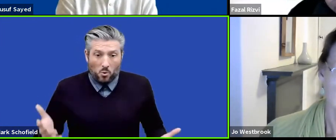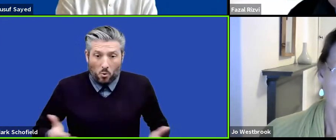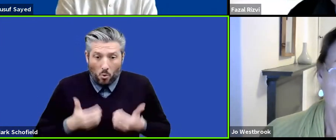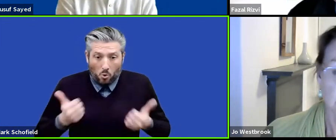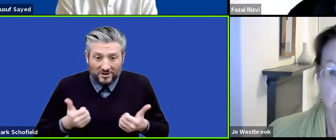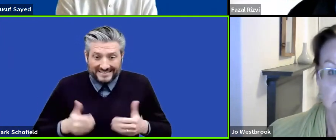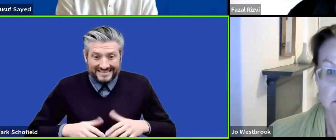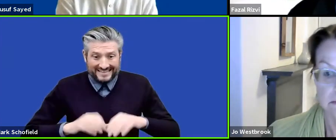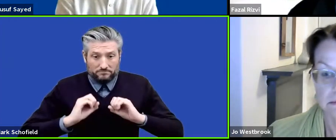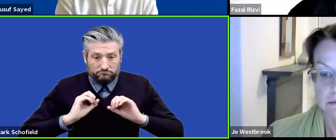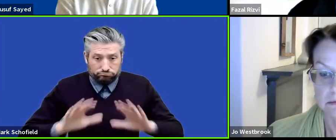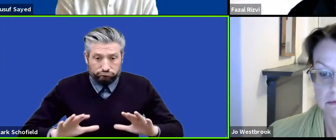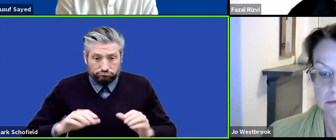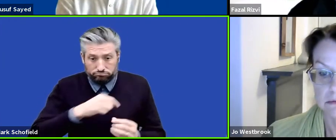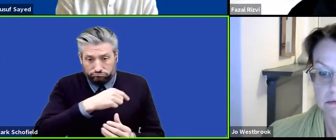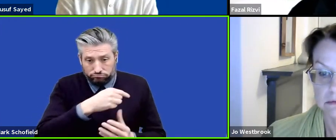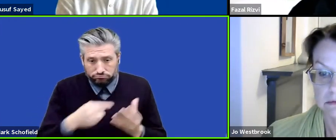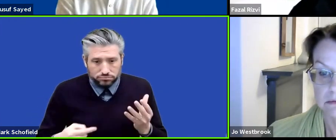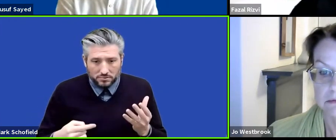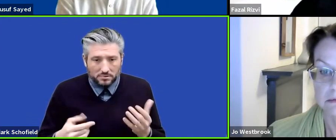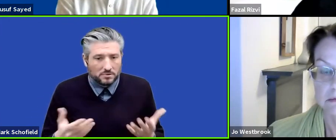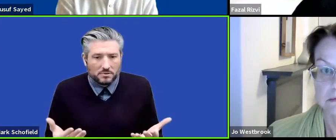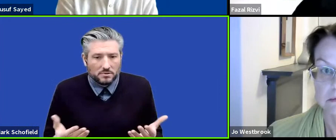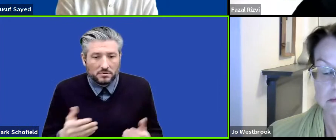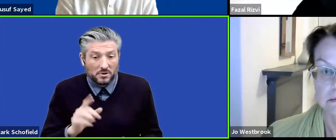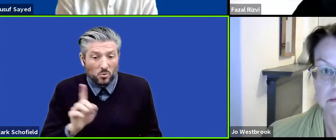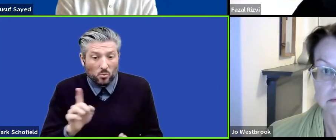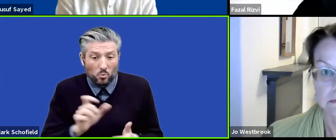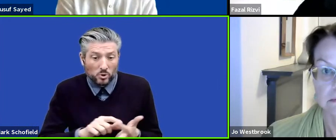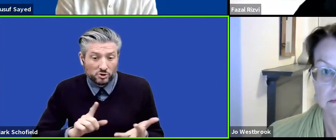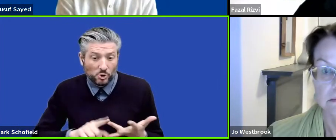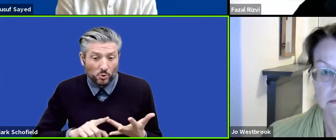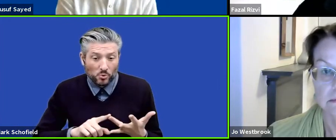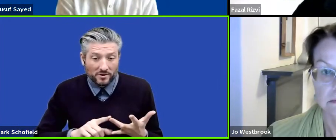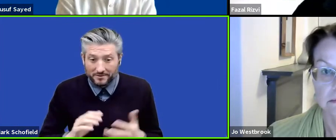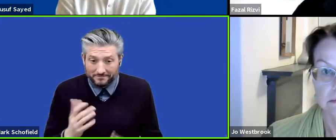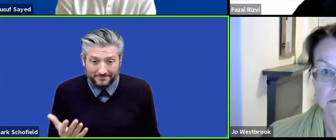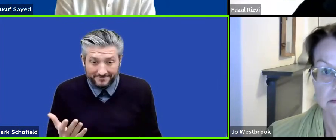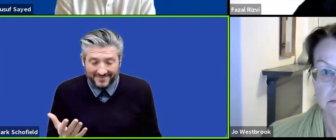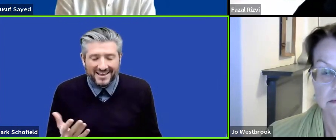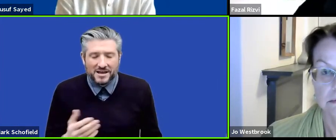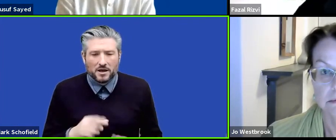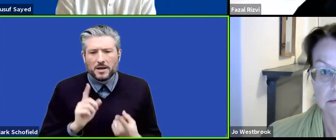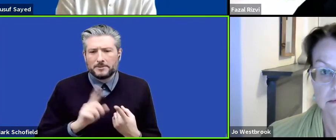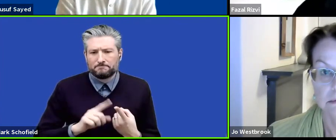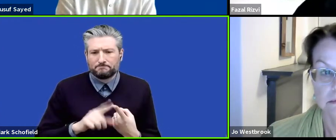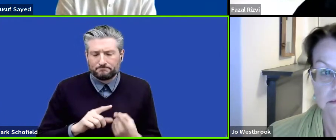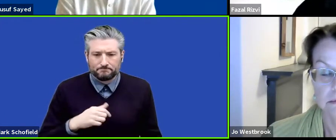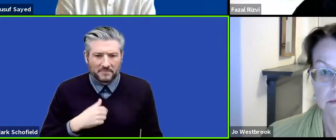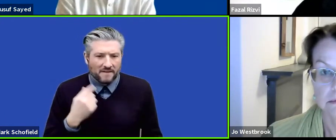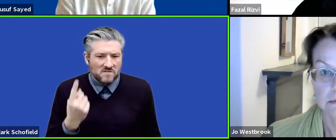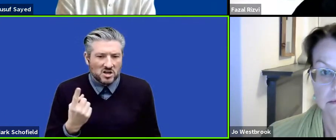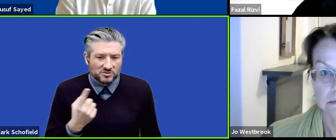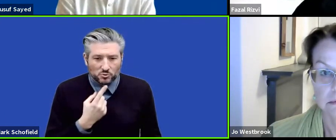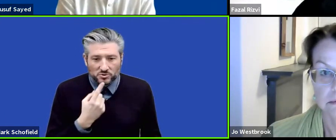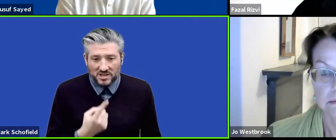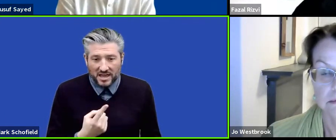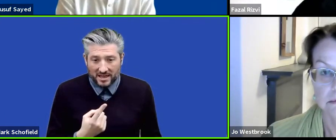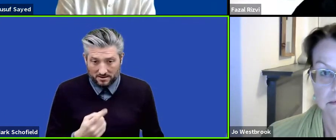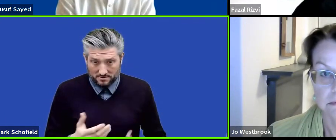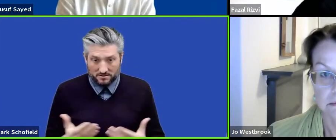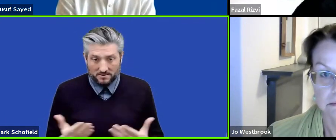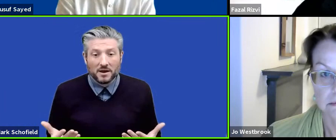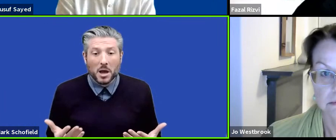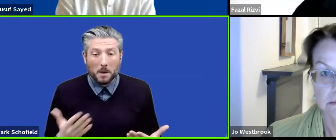to this crisis? And just two things I'll say, and then I'll pass to Fazal. First, there's no shortage of prophets,